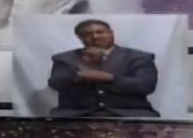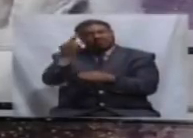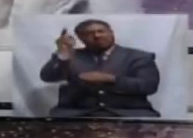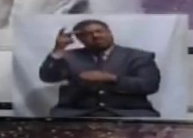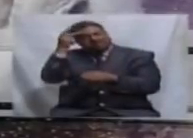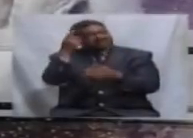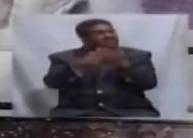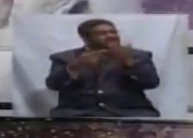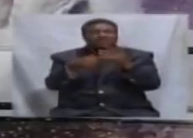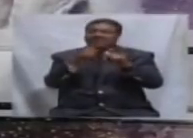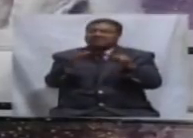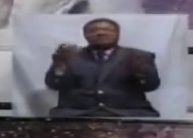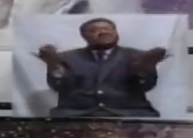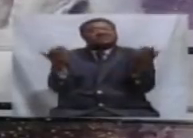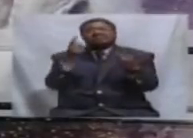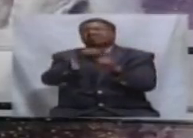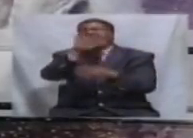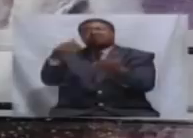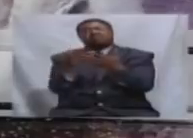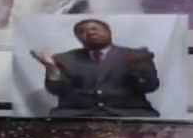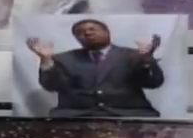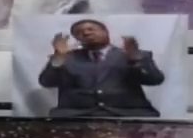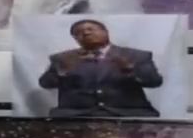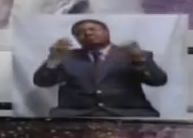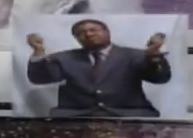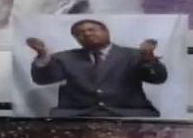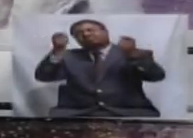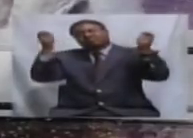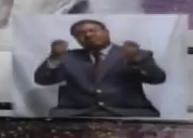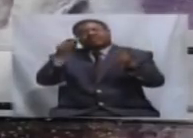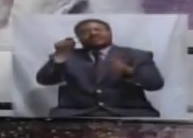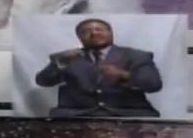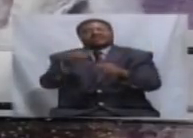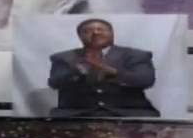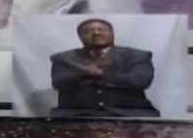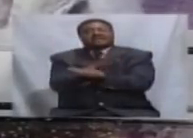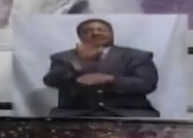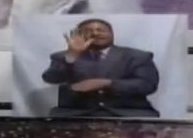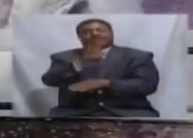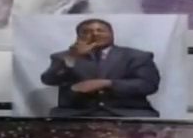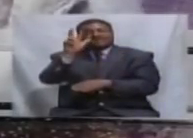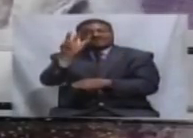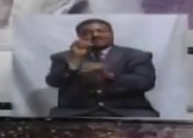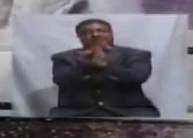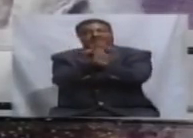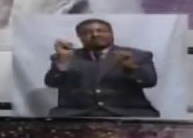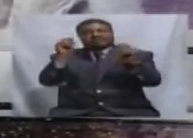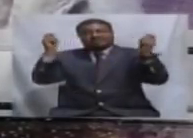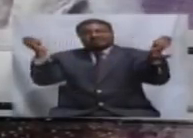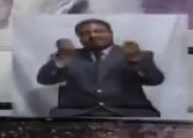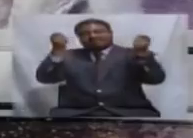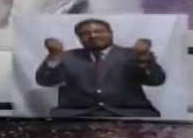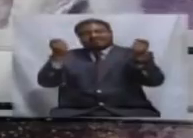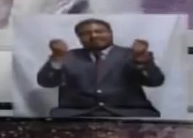divide who turned up in their respective areas to celebrate the country's 53rd independence anniversary. Mr. Mwila